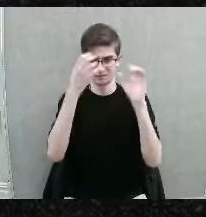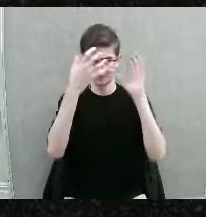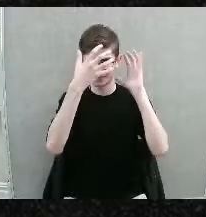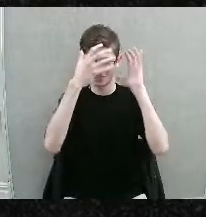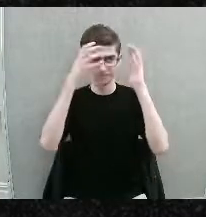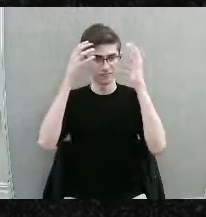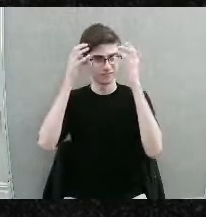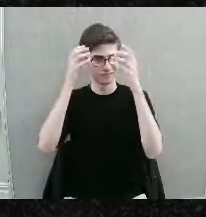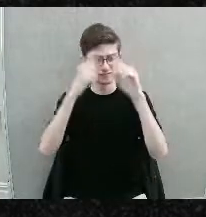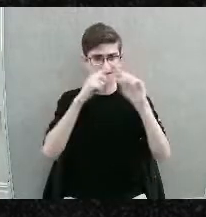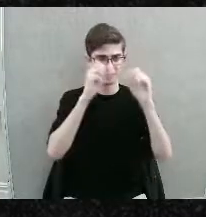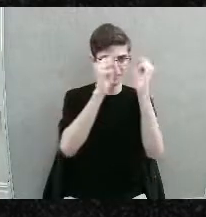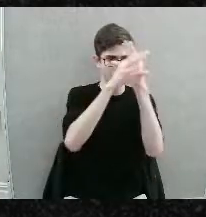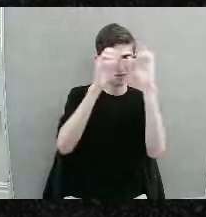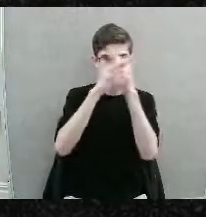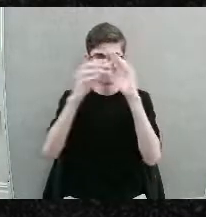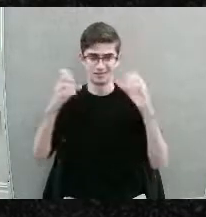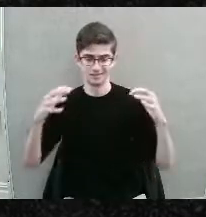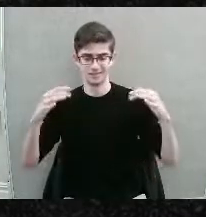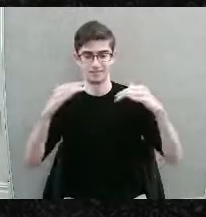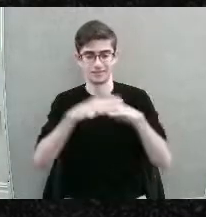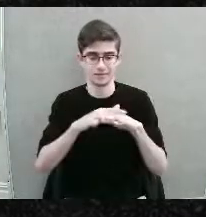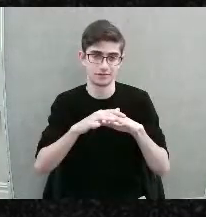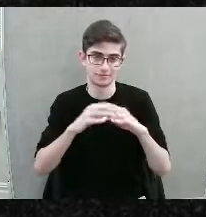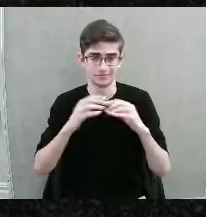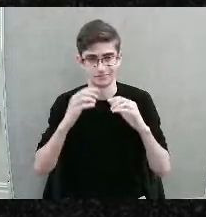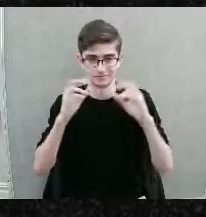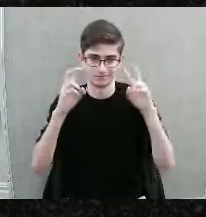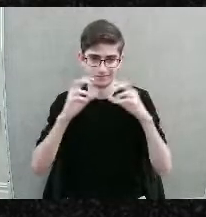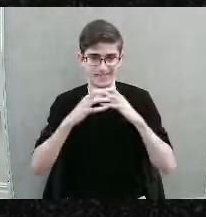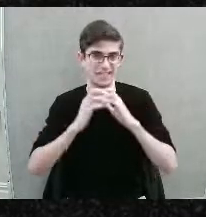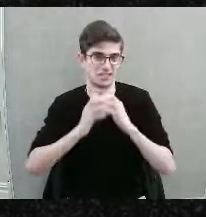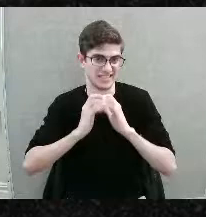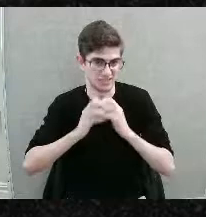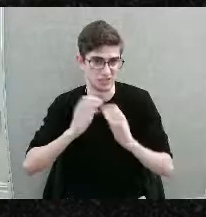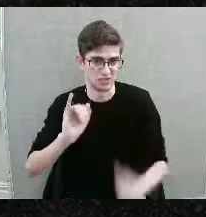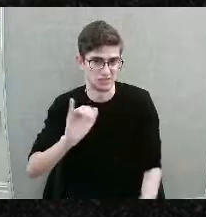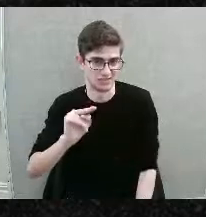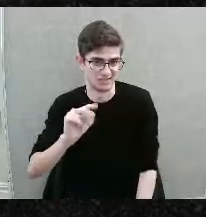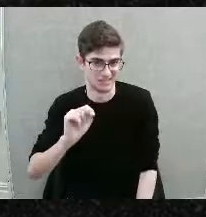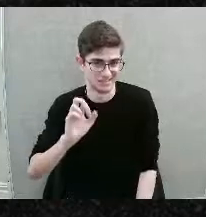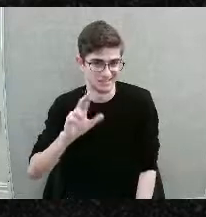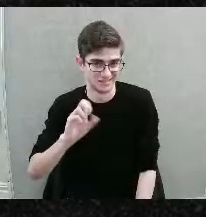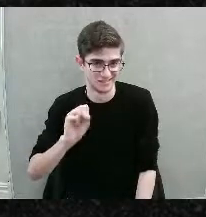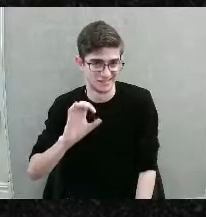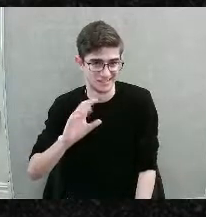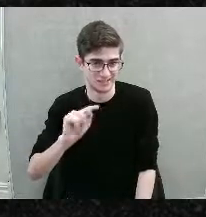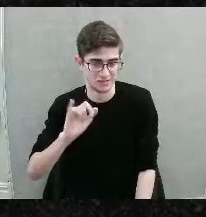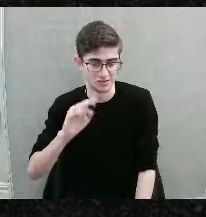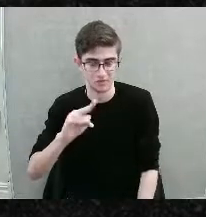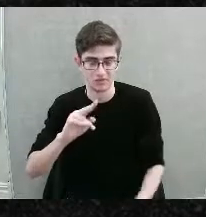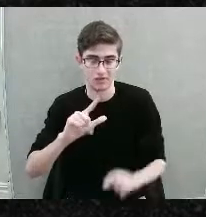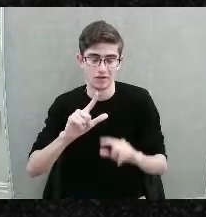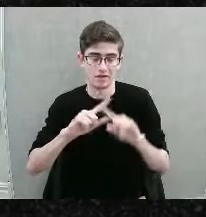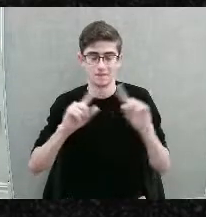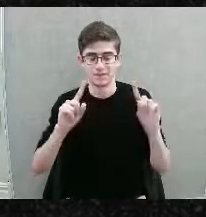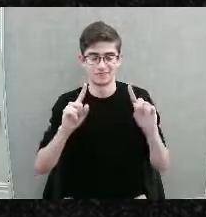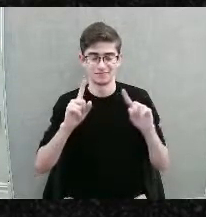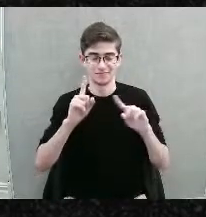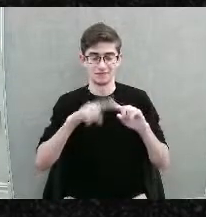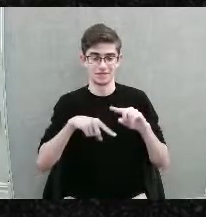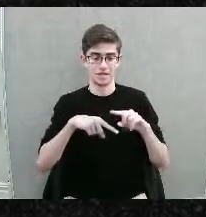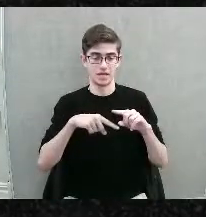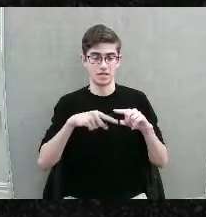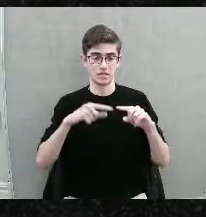in a social justice feminism sense, intersectional, and yet they were also incommensurable. They could not simply be synthesized